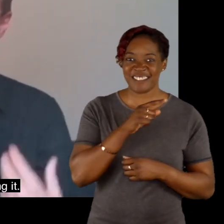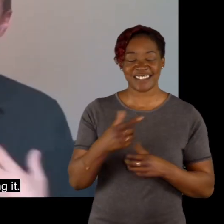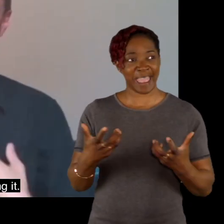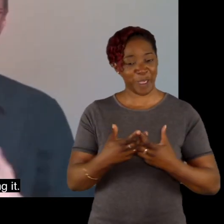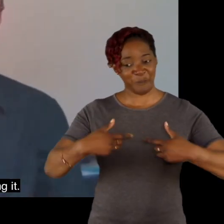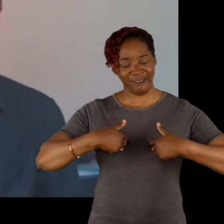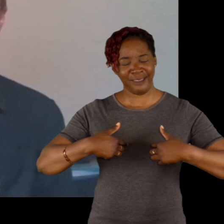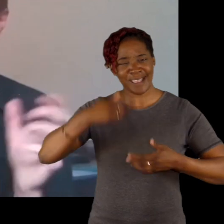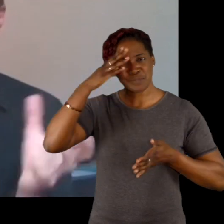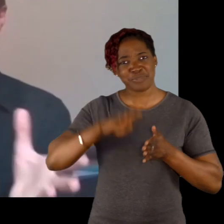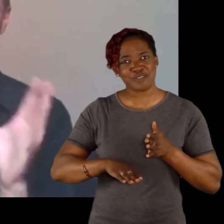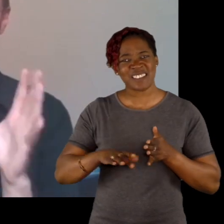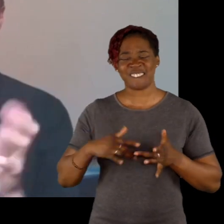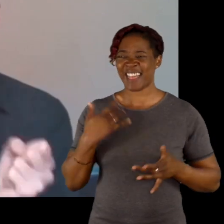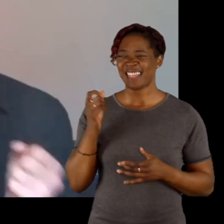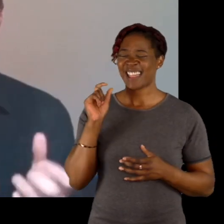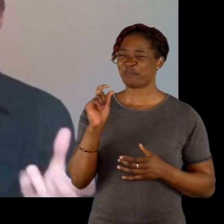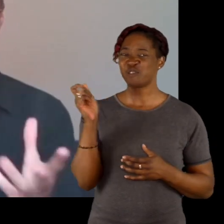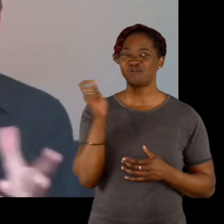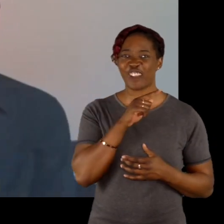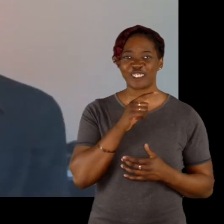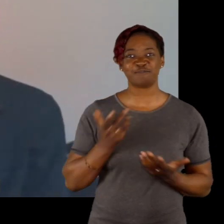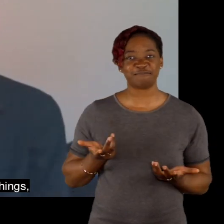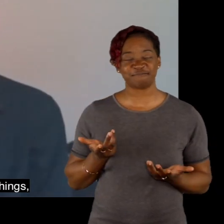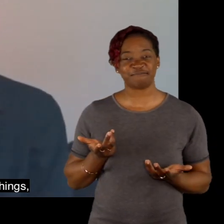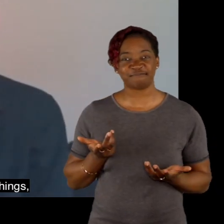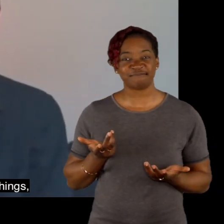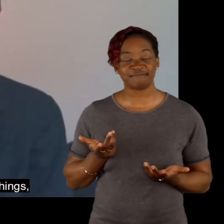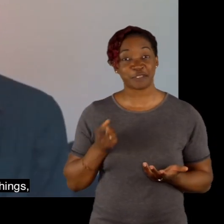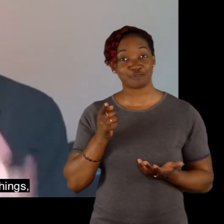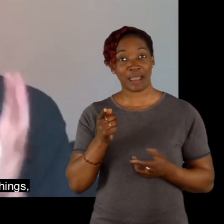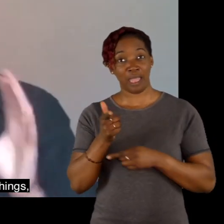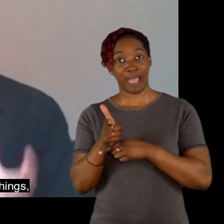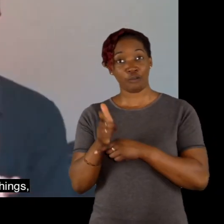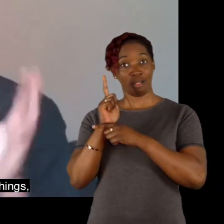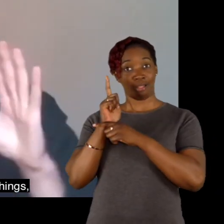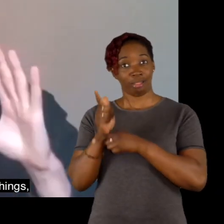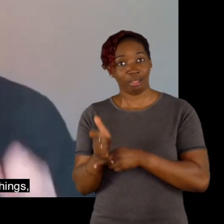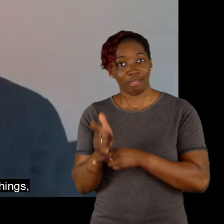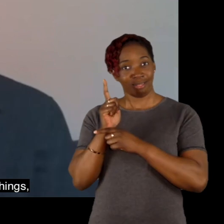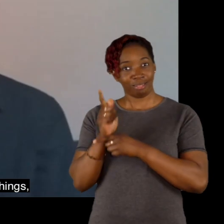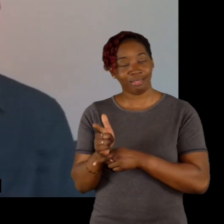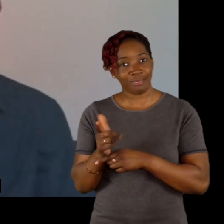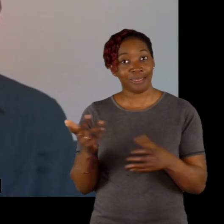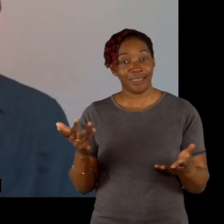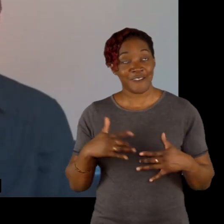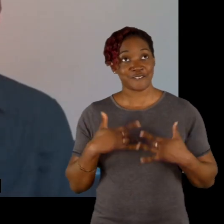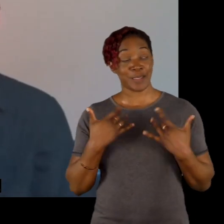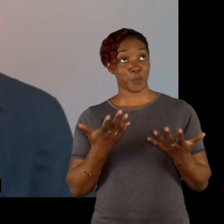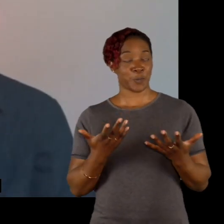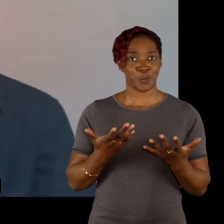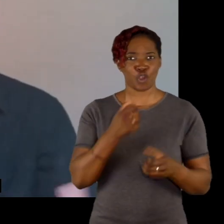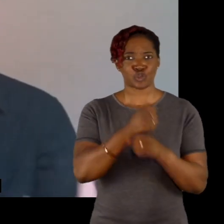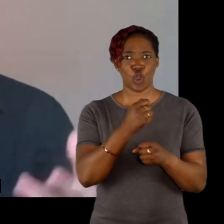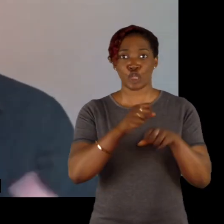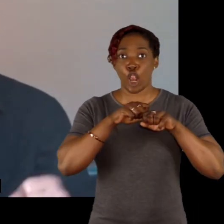It was how I was experiencing it. It was slightly absurd and strange in some ways. So I with those tilted angles and things, I kind